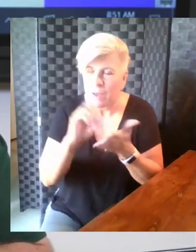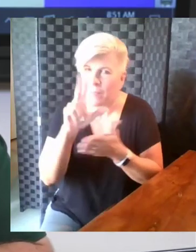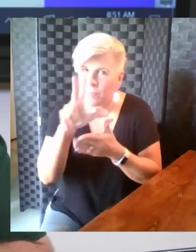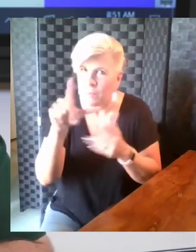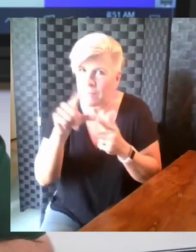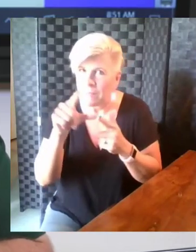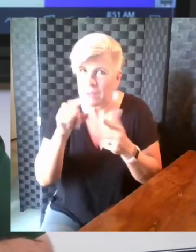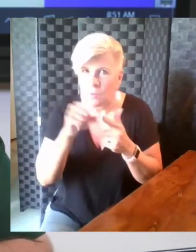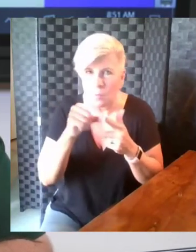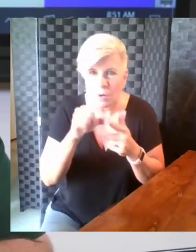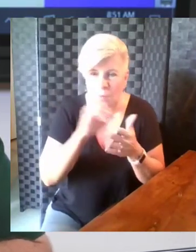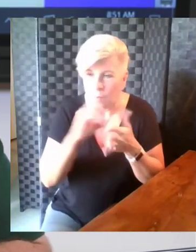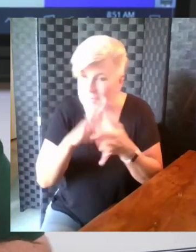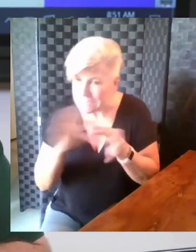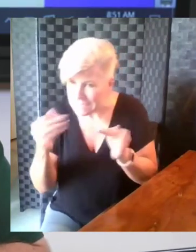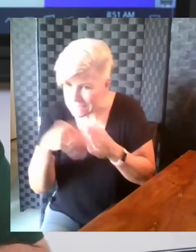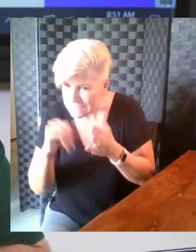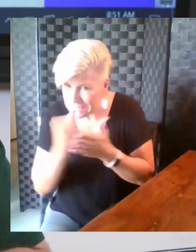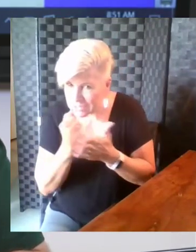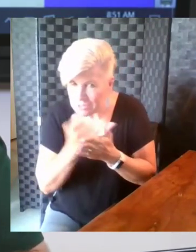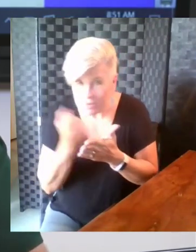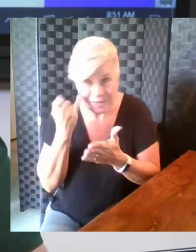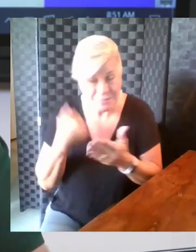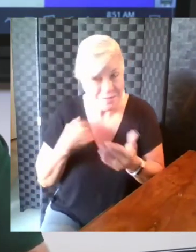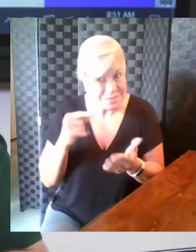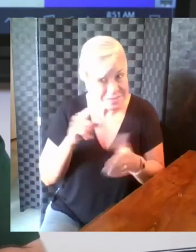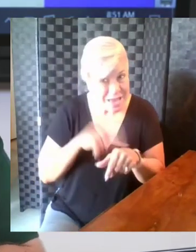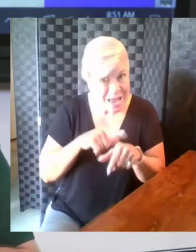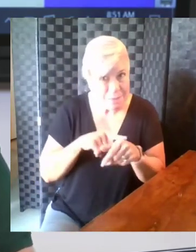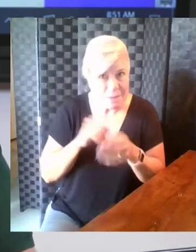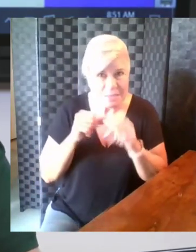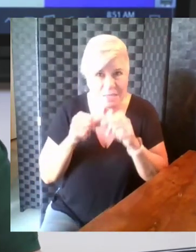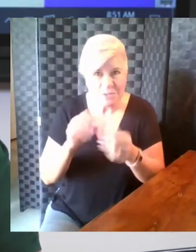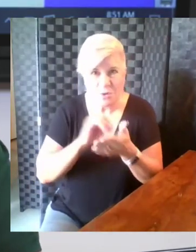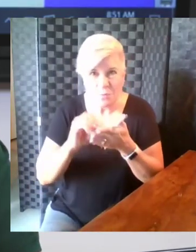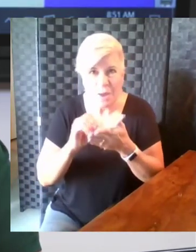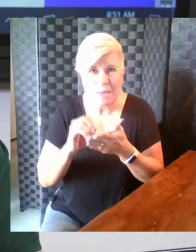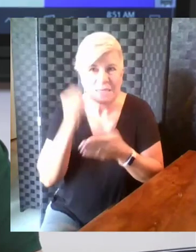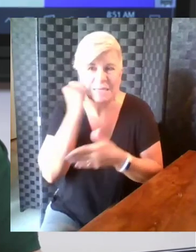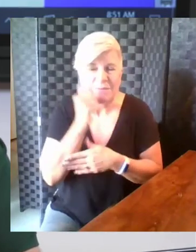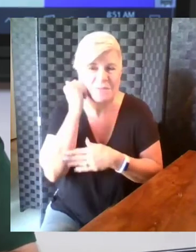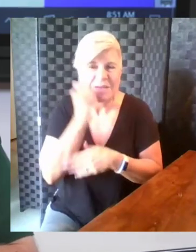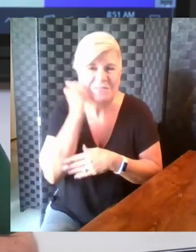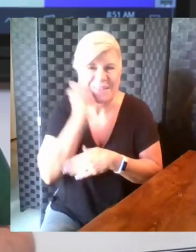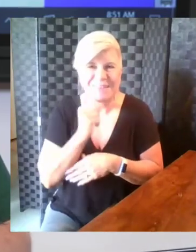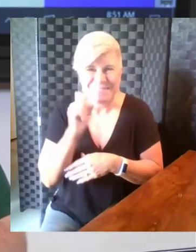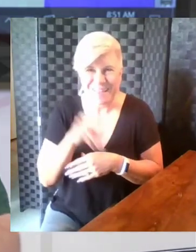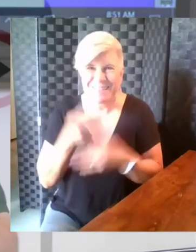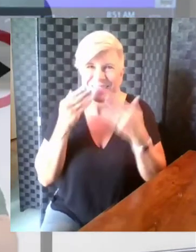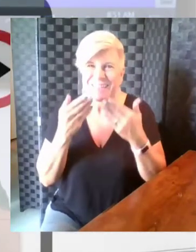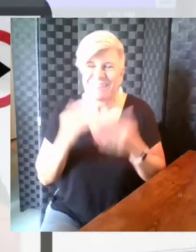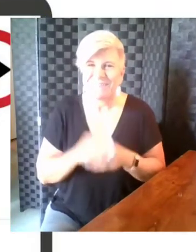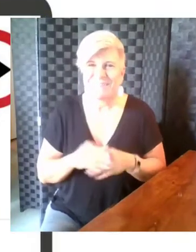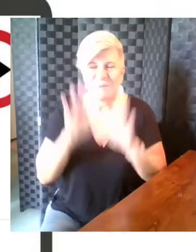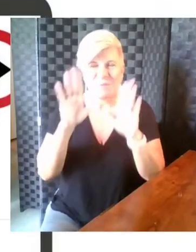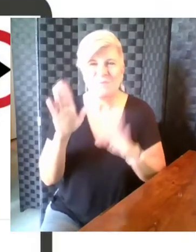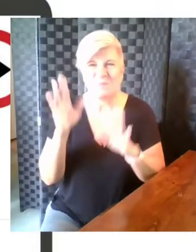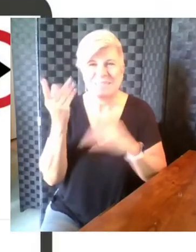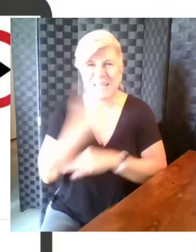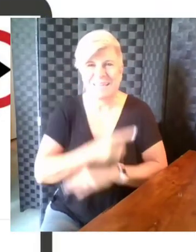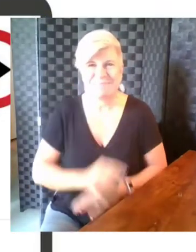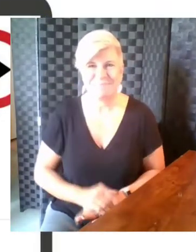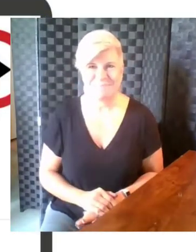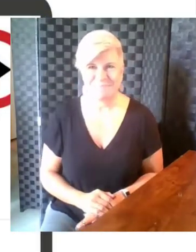write sentences with them in our journal if you have time. And we're going to keep writing in our journal every single day, okay? Thank you guys. Have a great one.